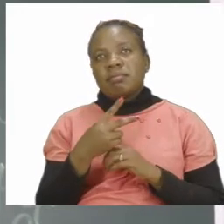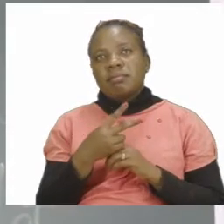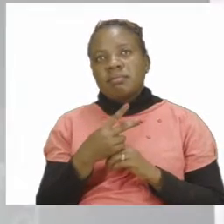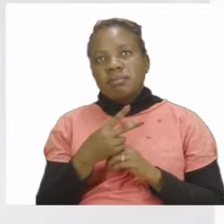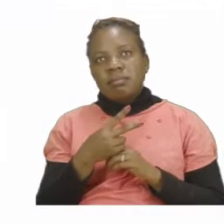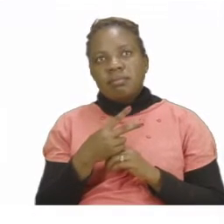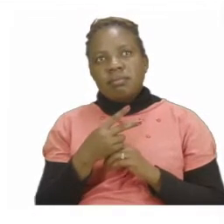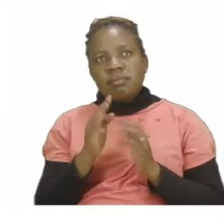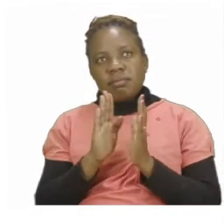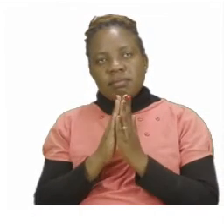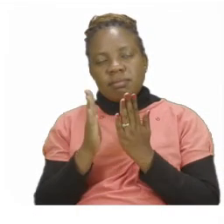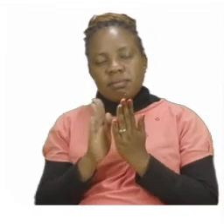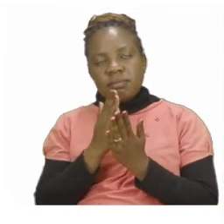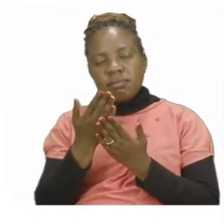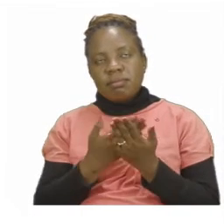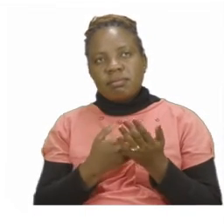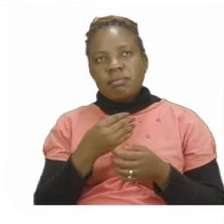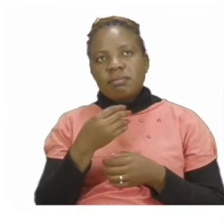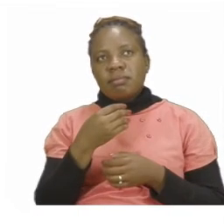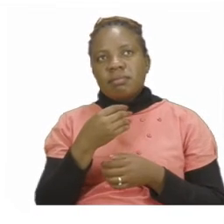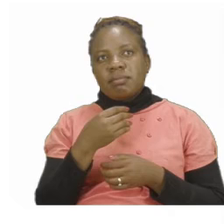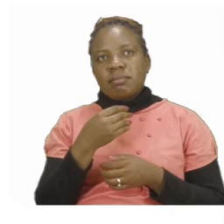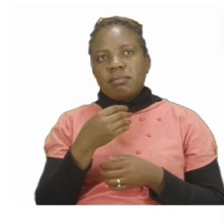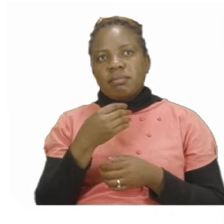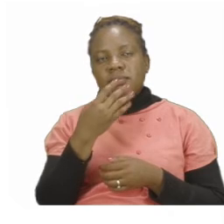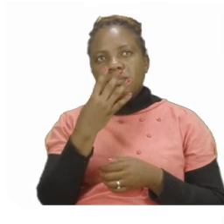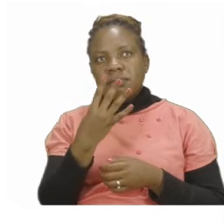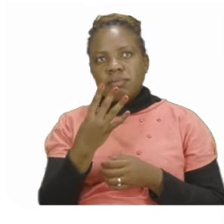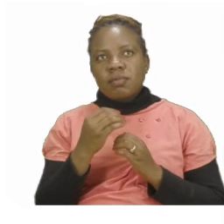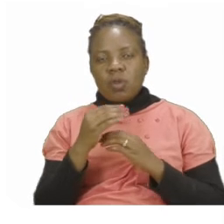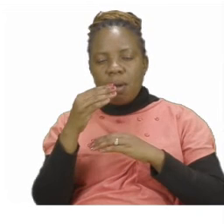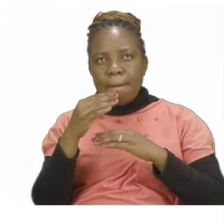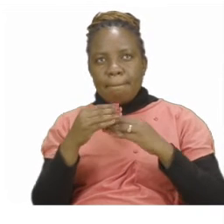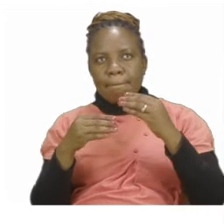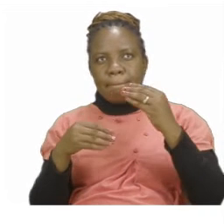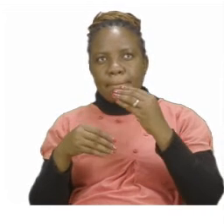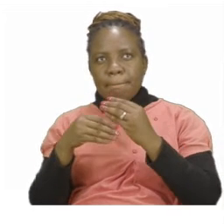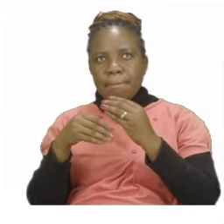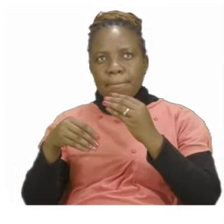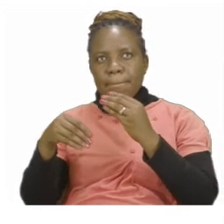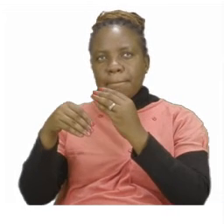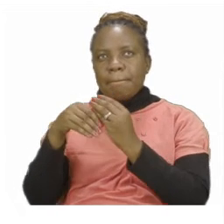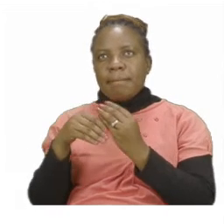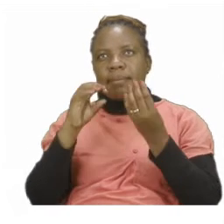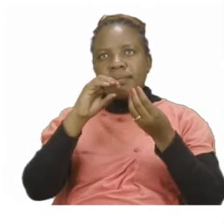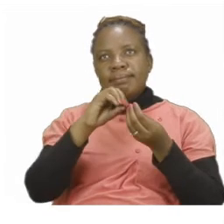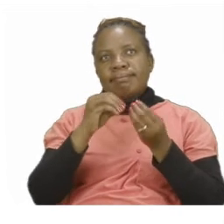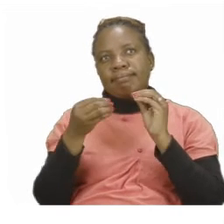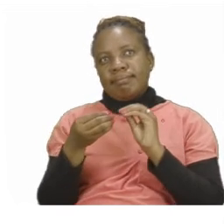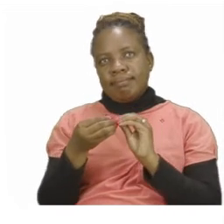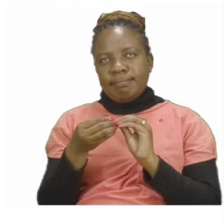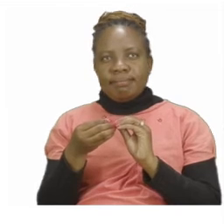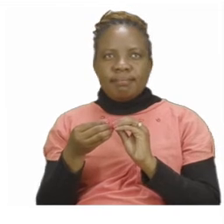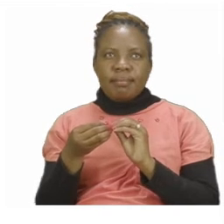page 4, it reads, build up the numbers. So we have to look at